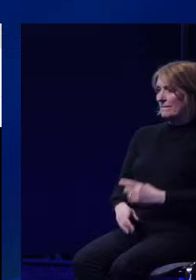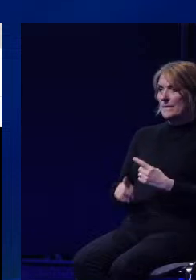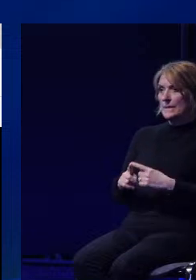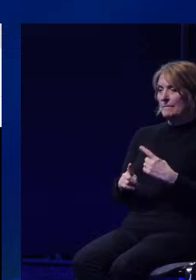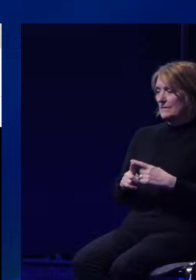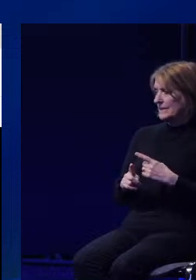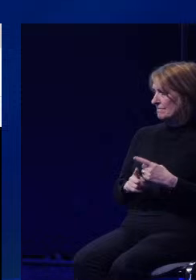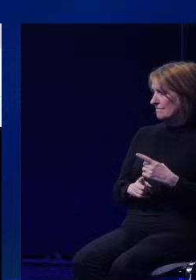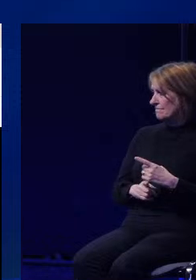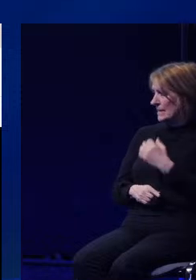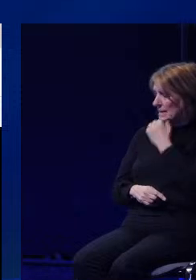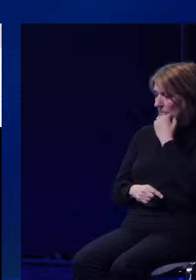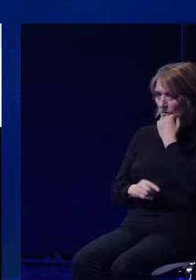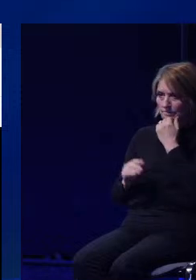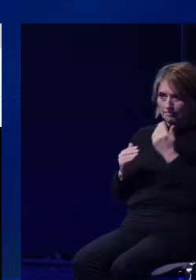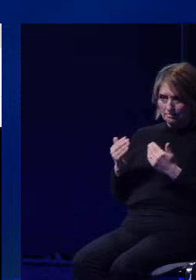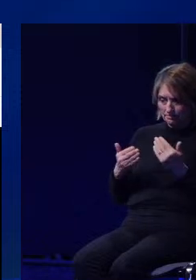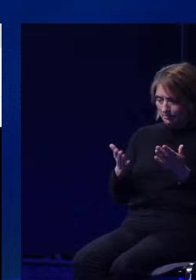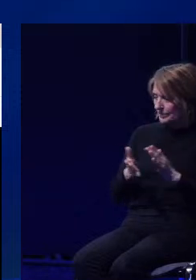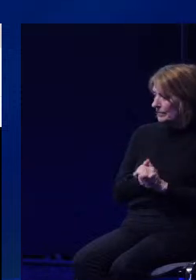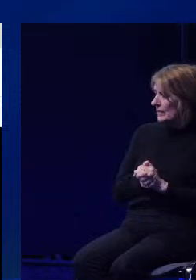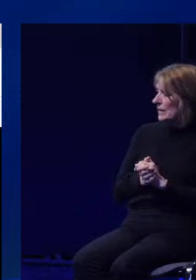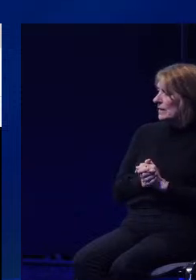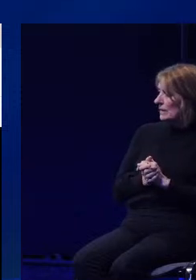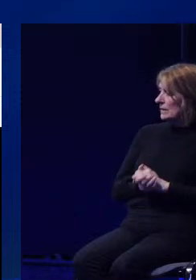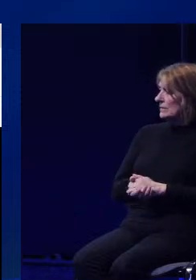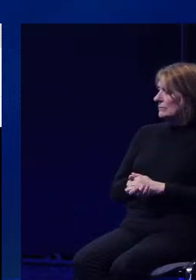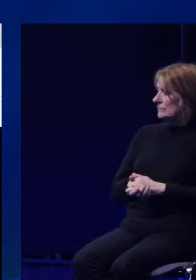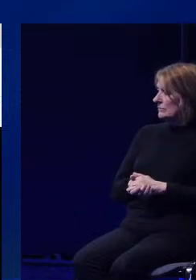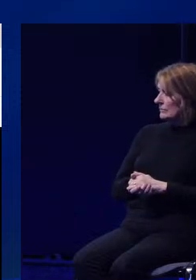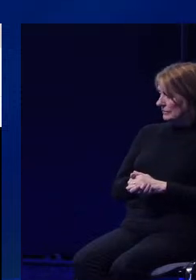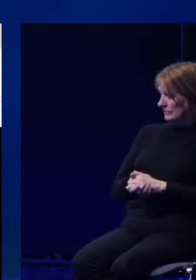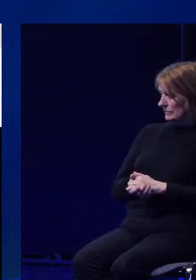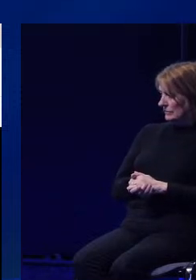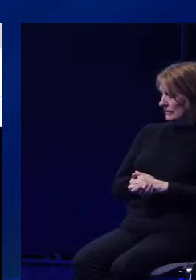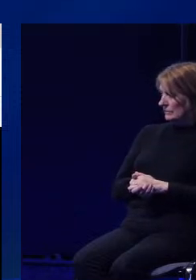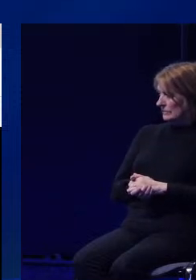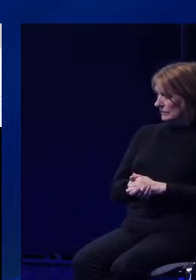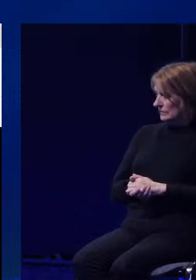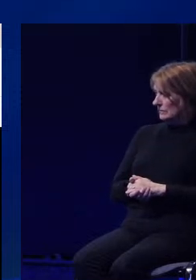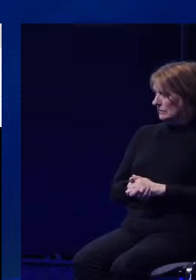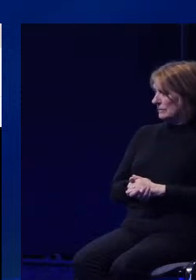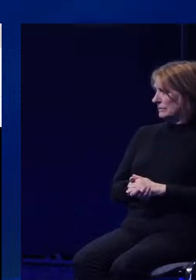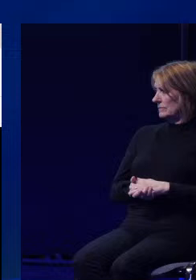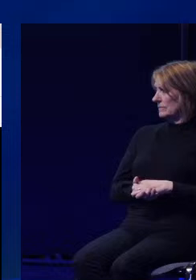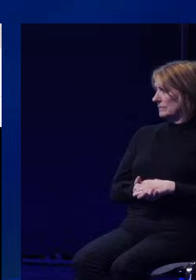naming, numbering. And the next thing I'll do very quickly